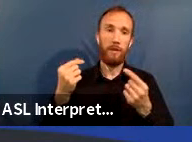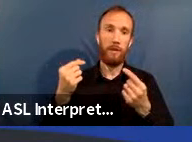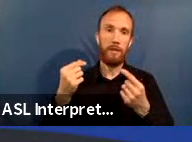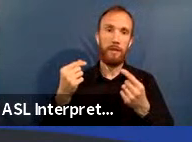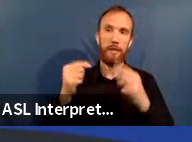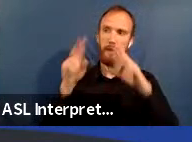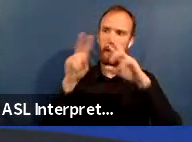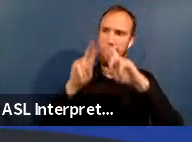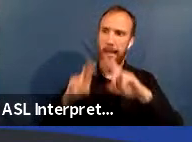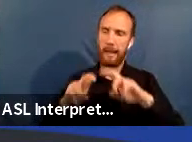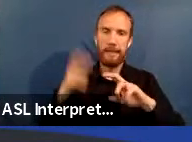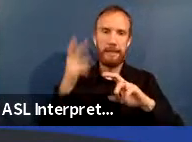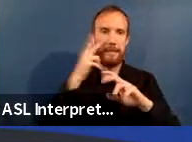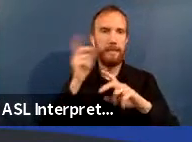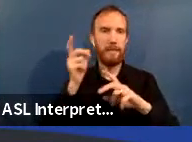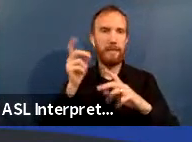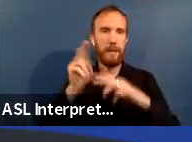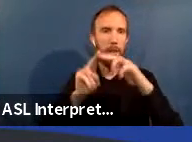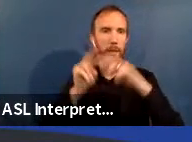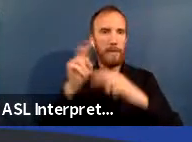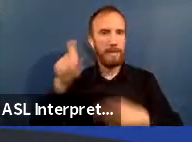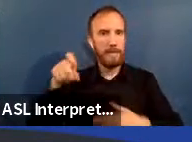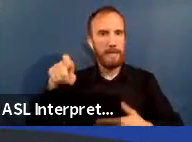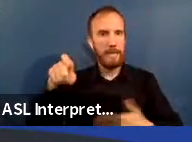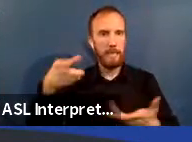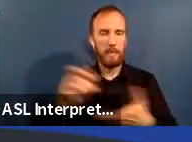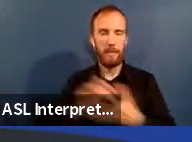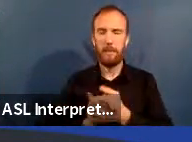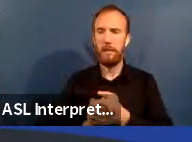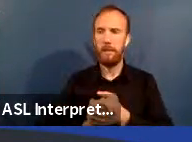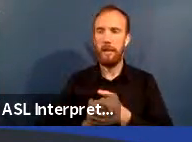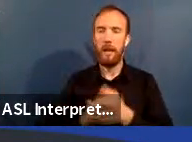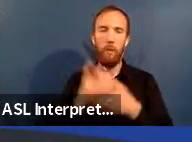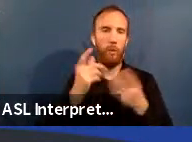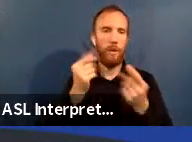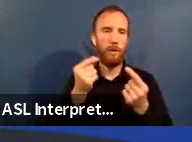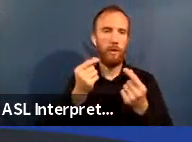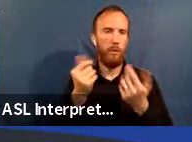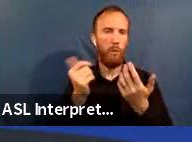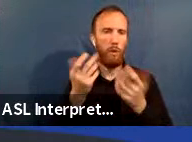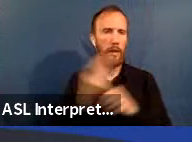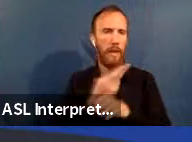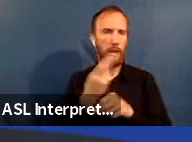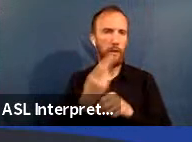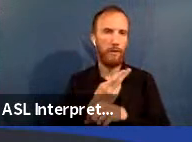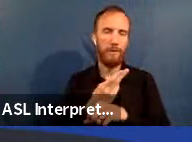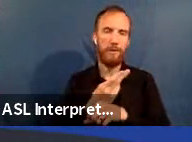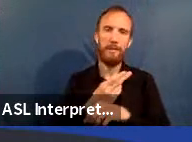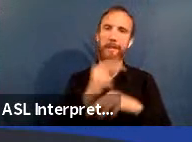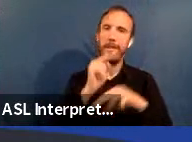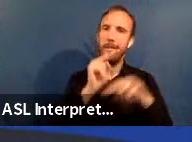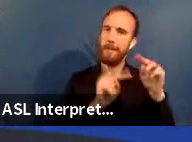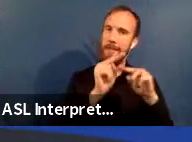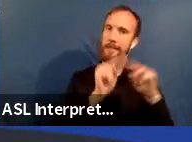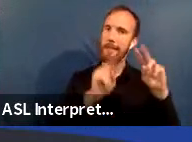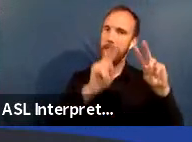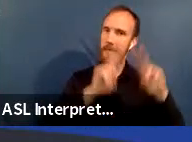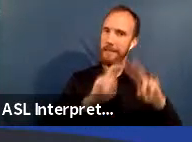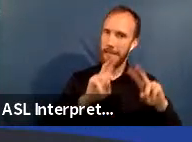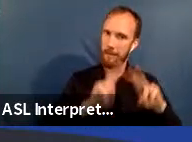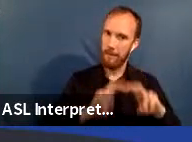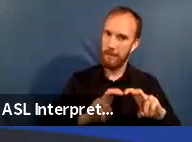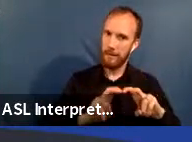needs. And these needs are based on the facility assessments, of which we just completed the